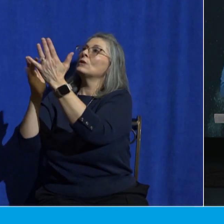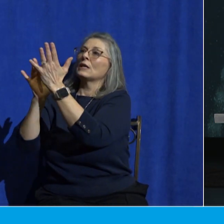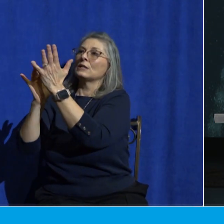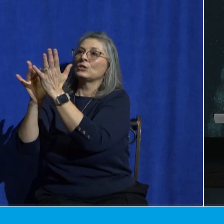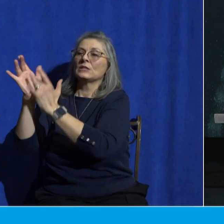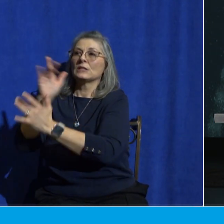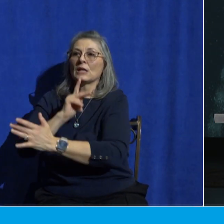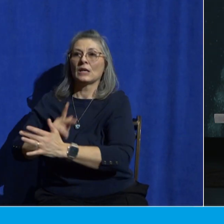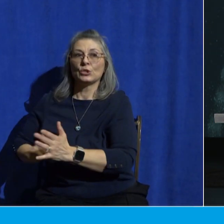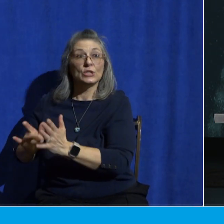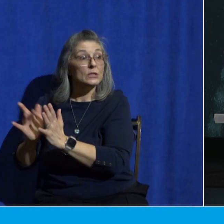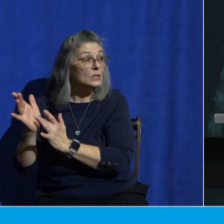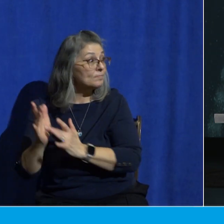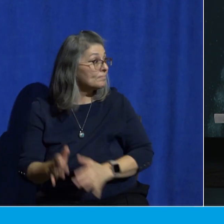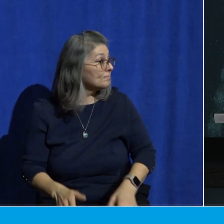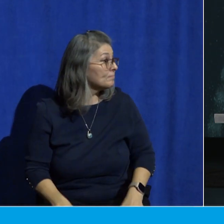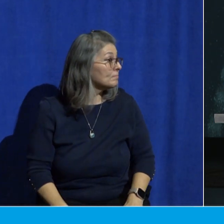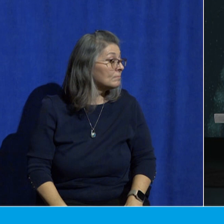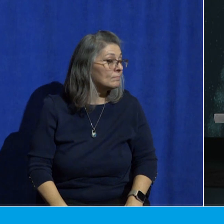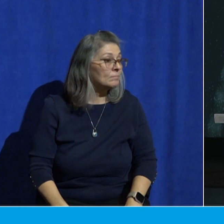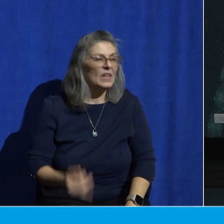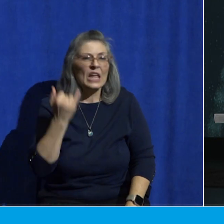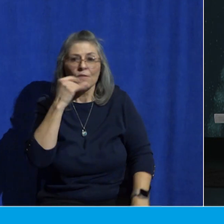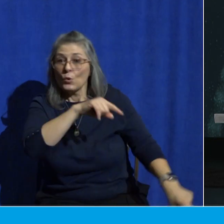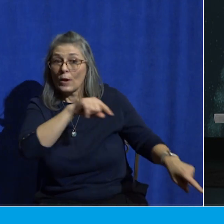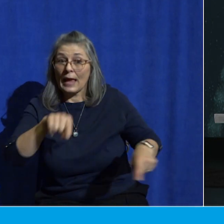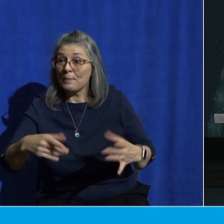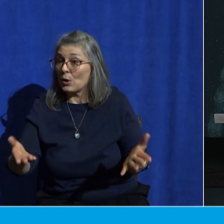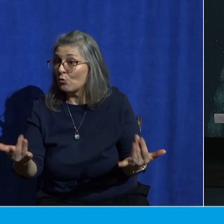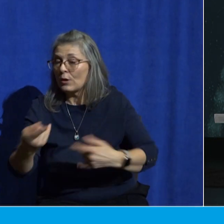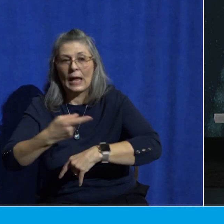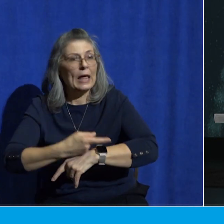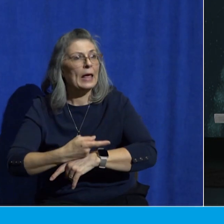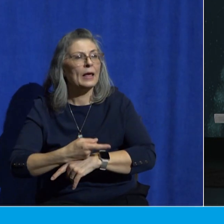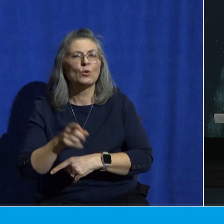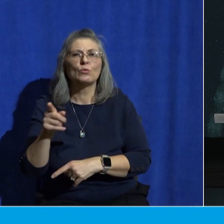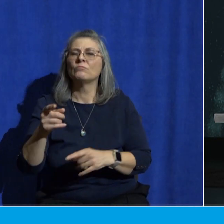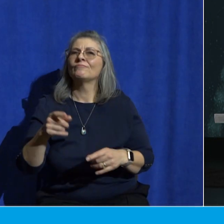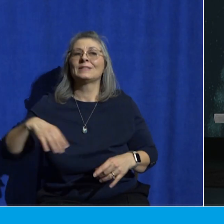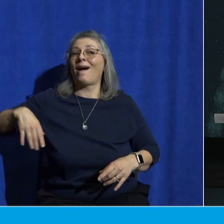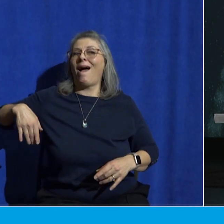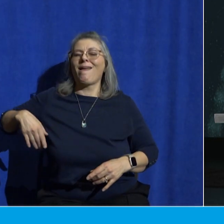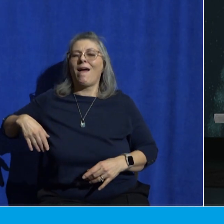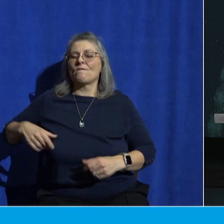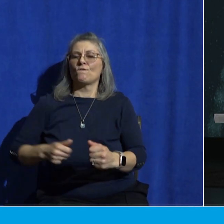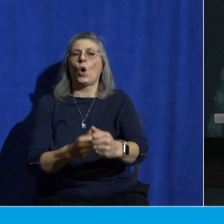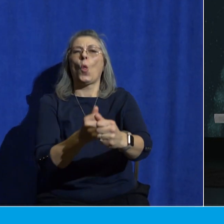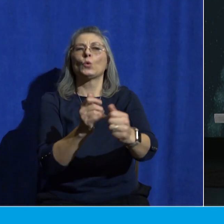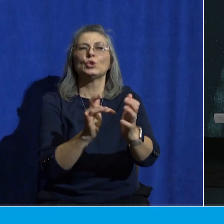And if you're here today and you're not a follower of Jesus and you're starting to get a little,